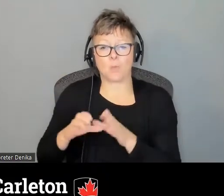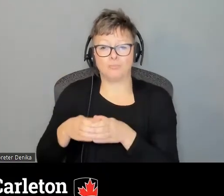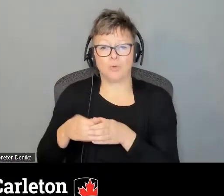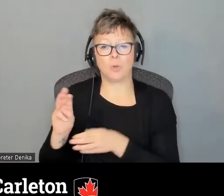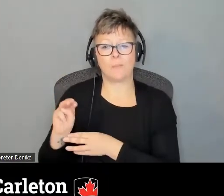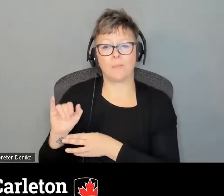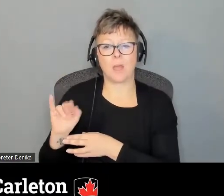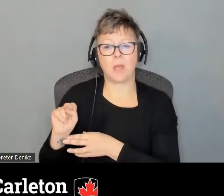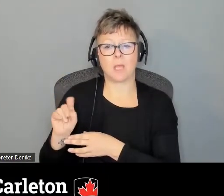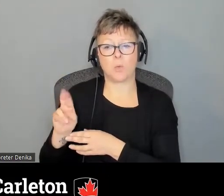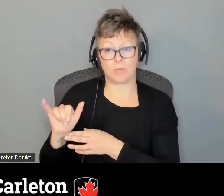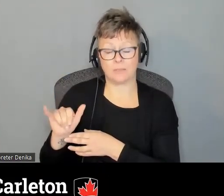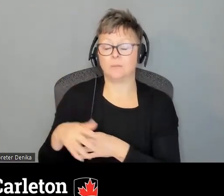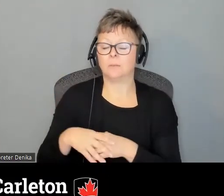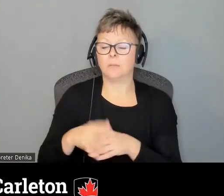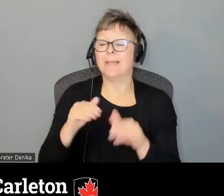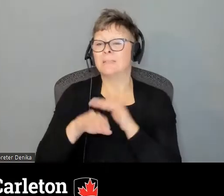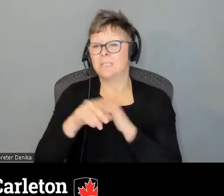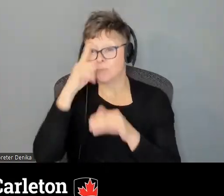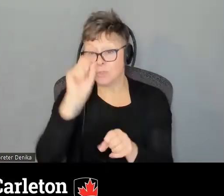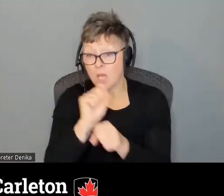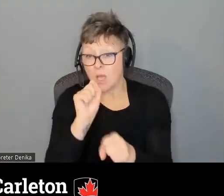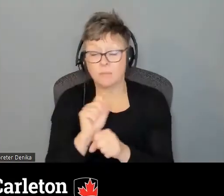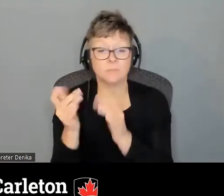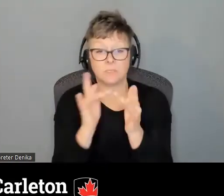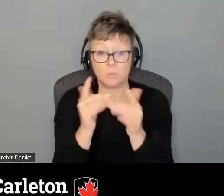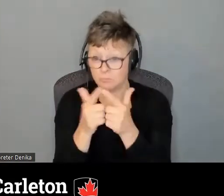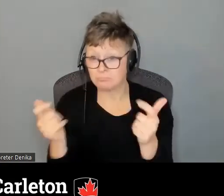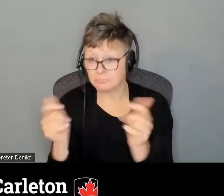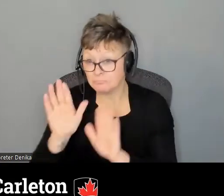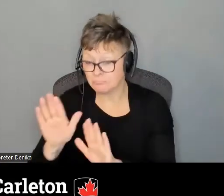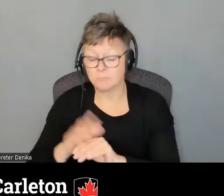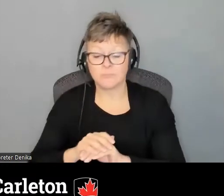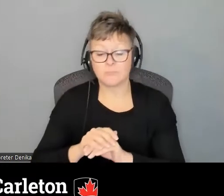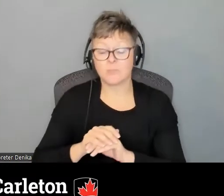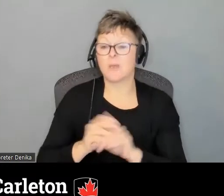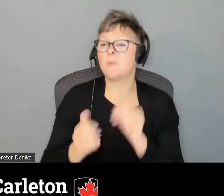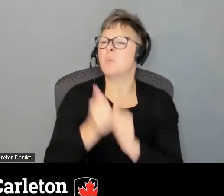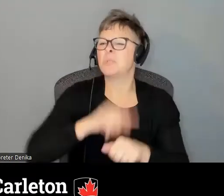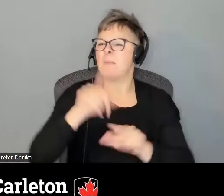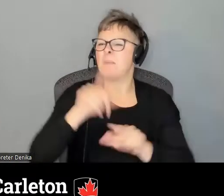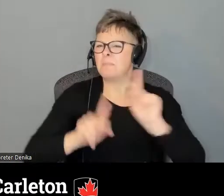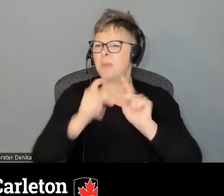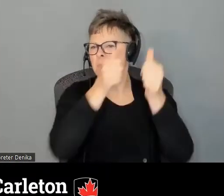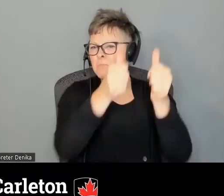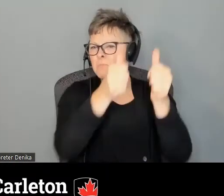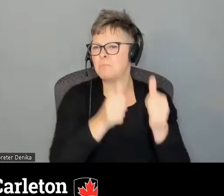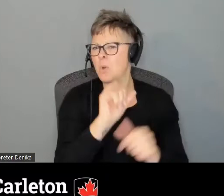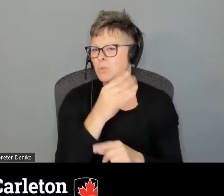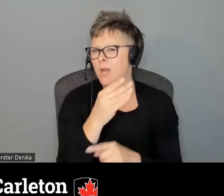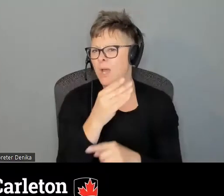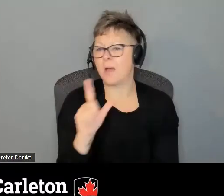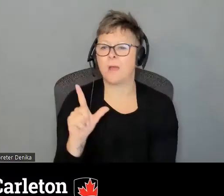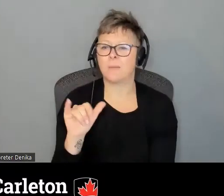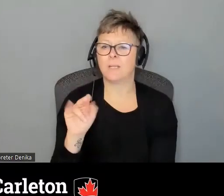and networks and stuff. Now, for typically, people post jobs on LinkedIn